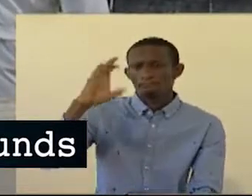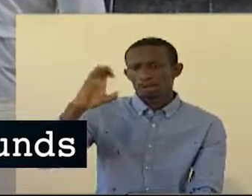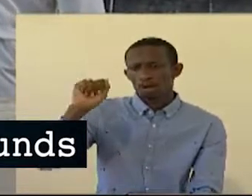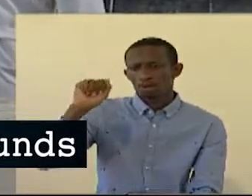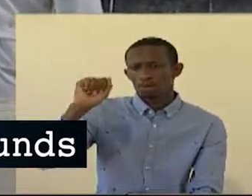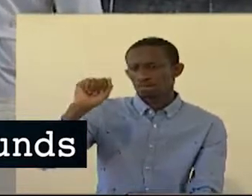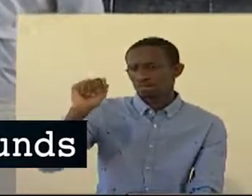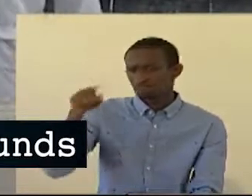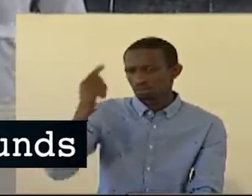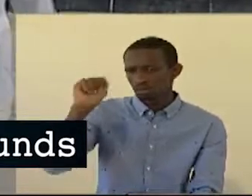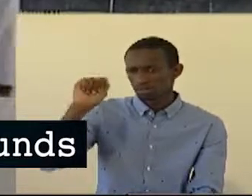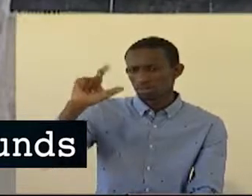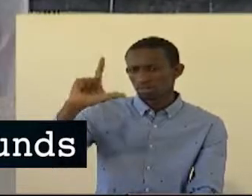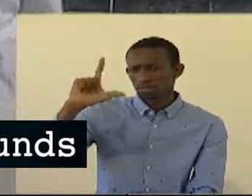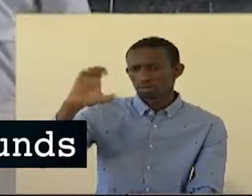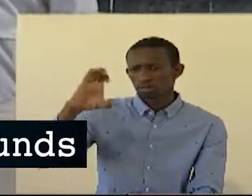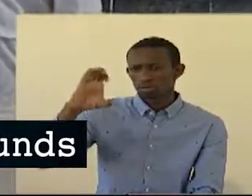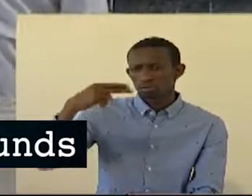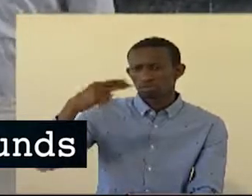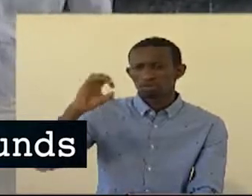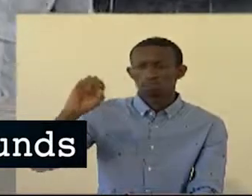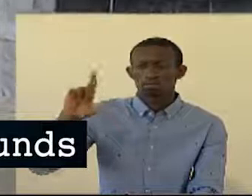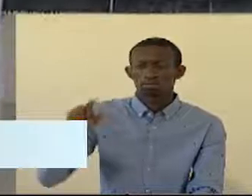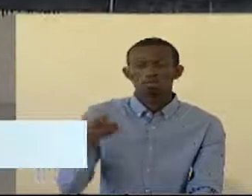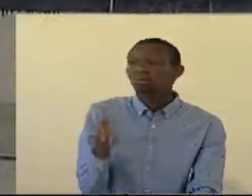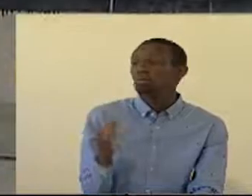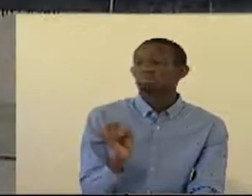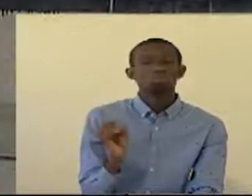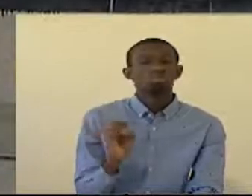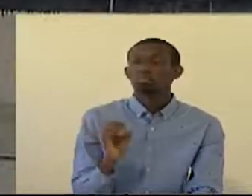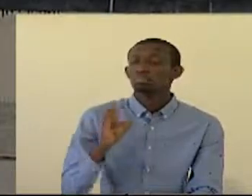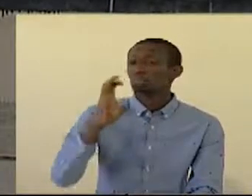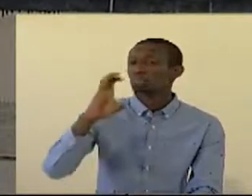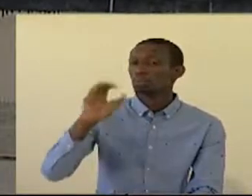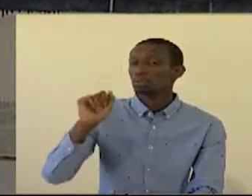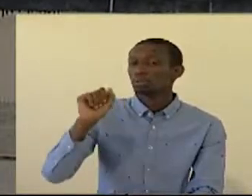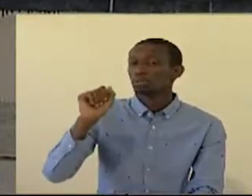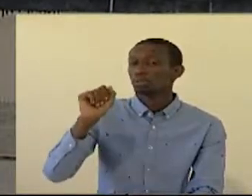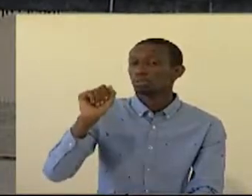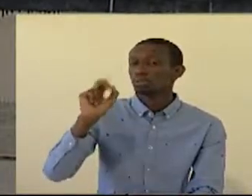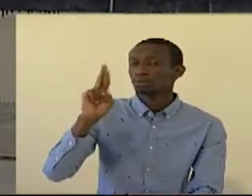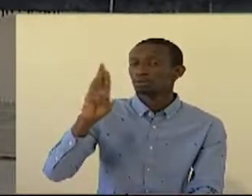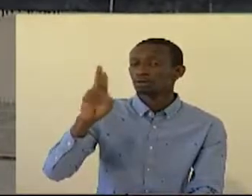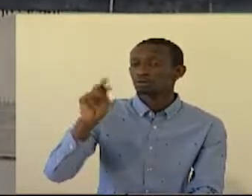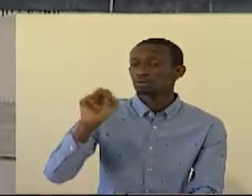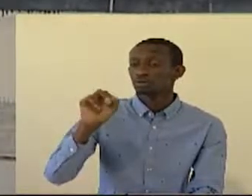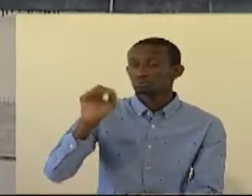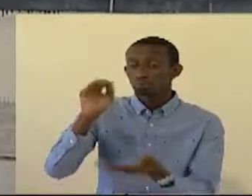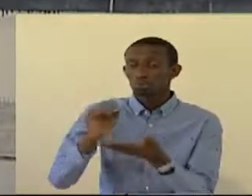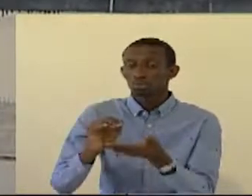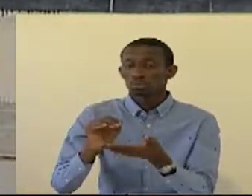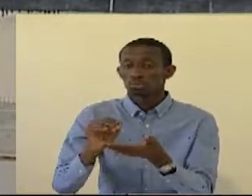alcohols. There is no carbonyl compound you can reduce to get a